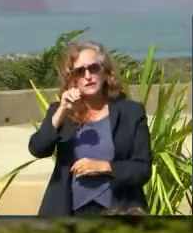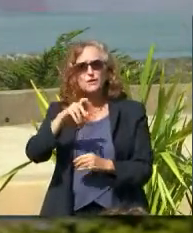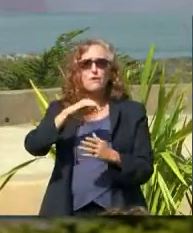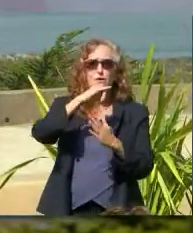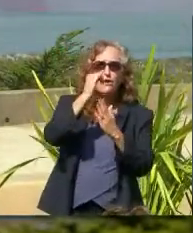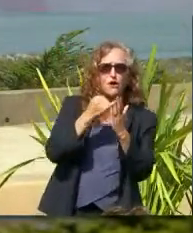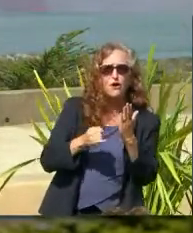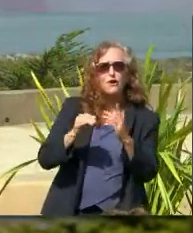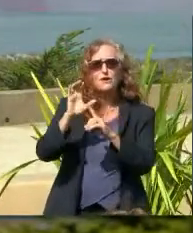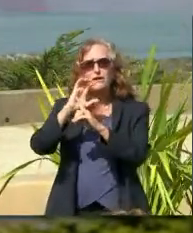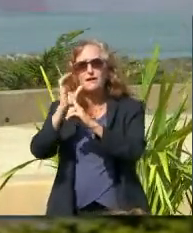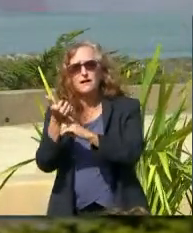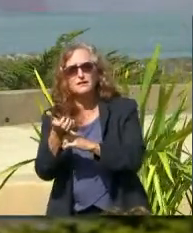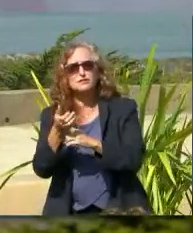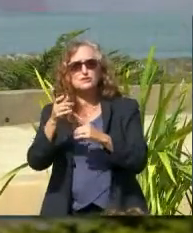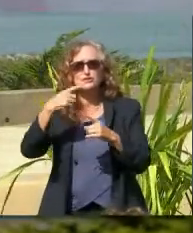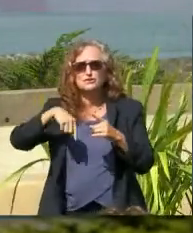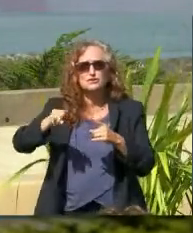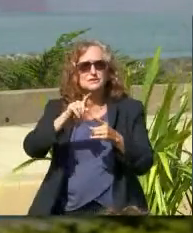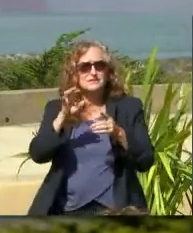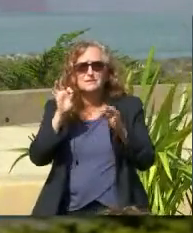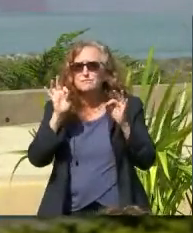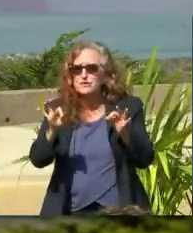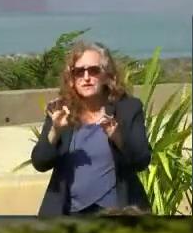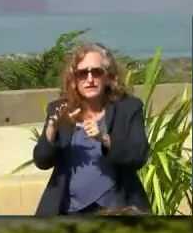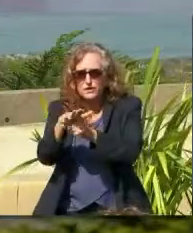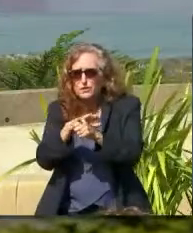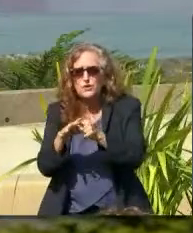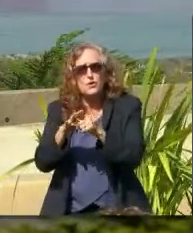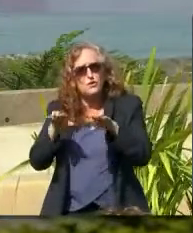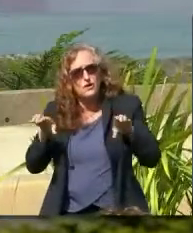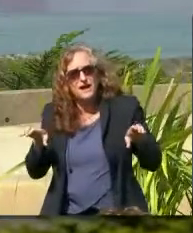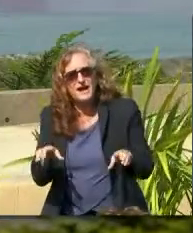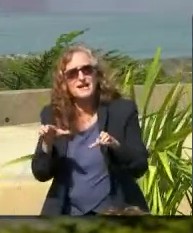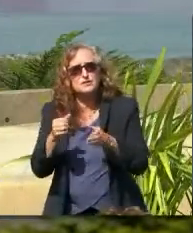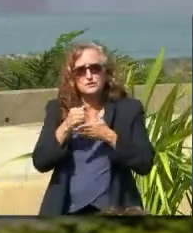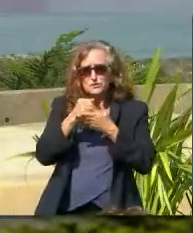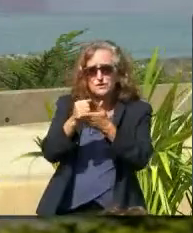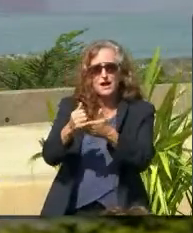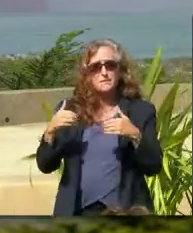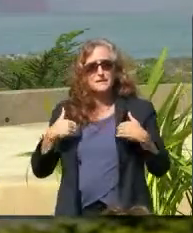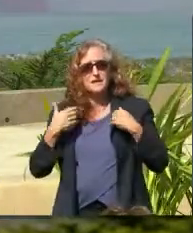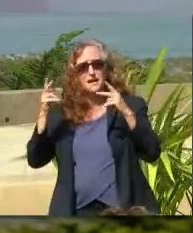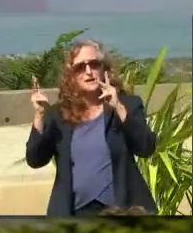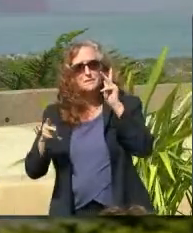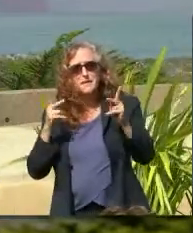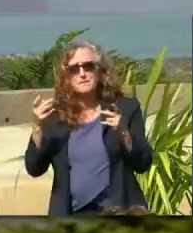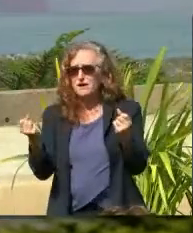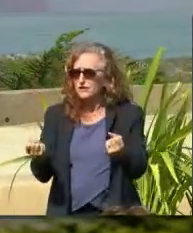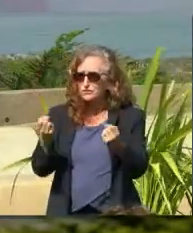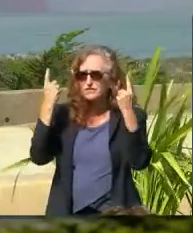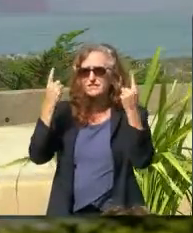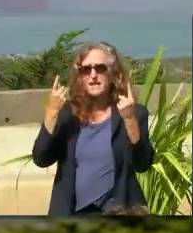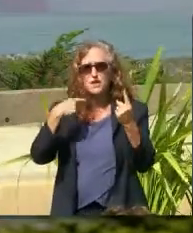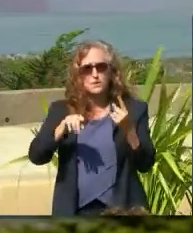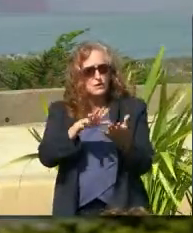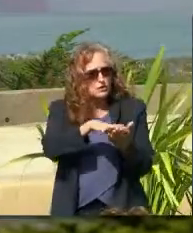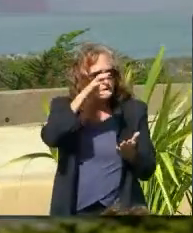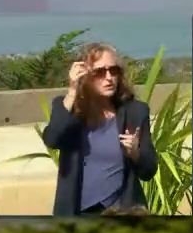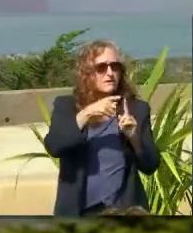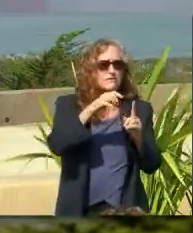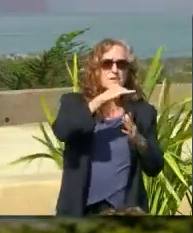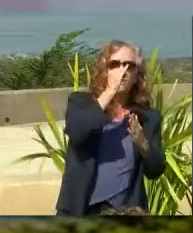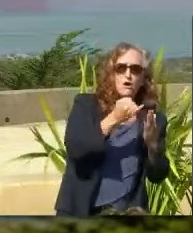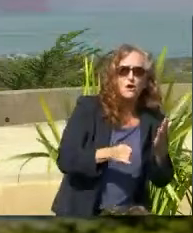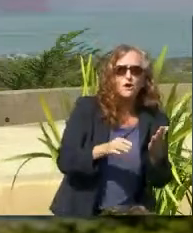on a course to ensure that the next generation understands that in our core, we are creative people and we learn from our arts, we learn